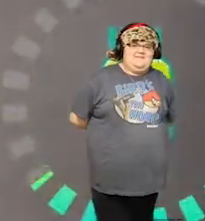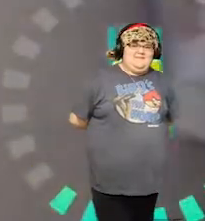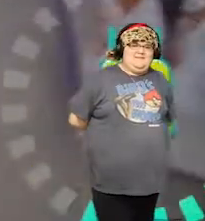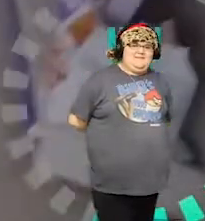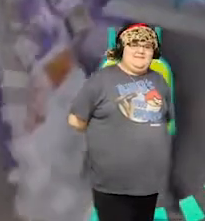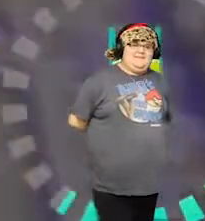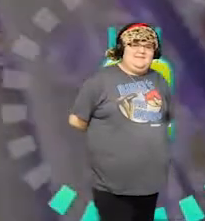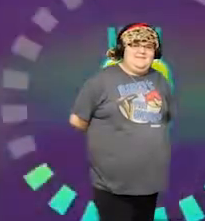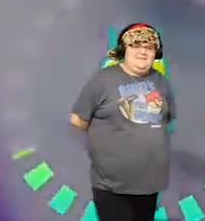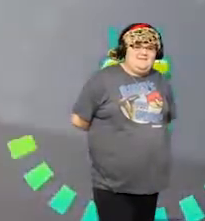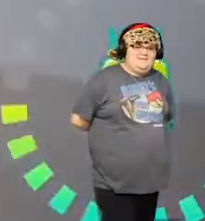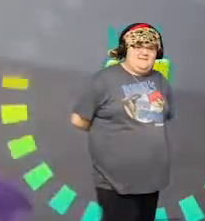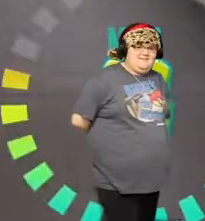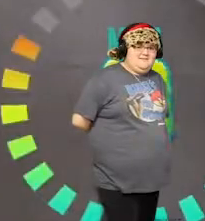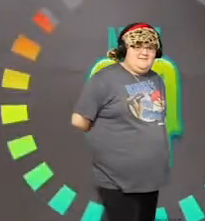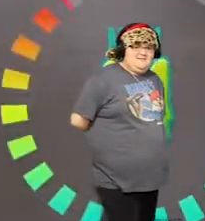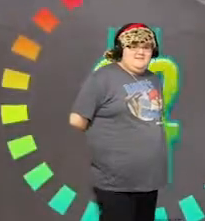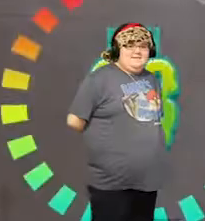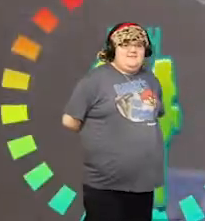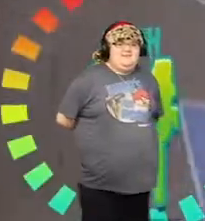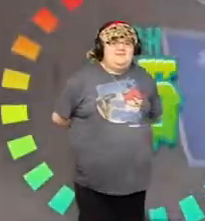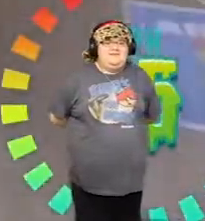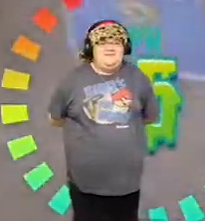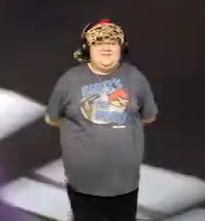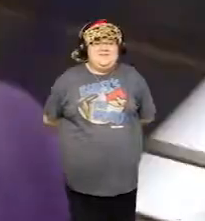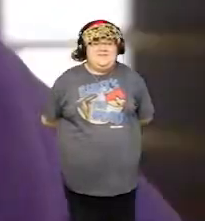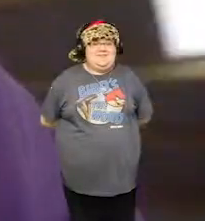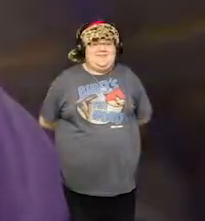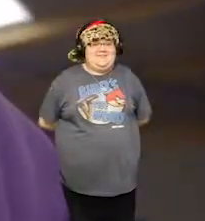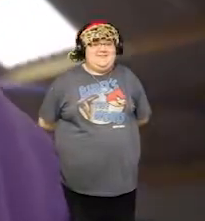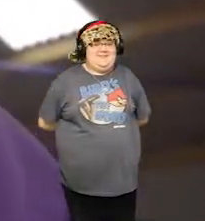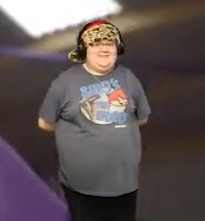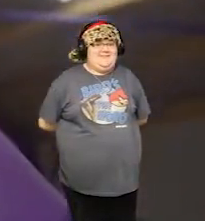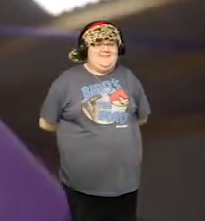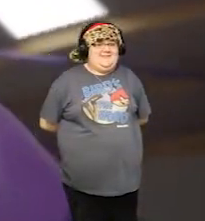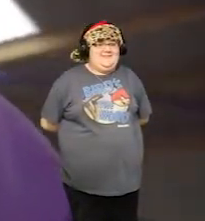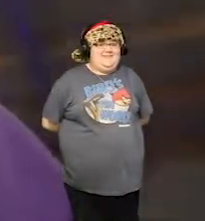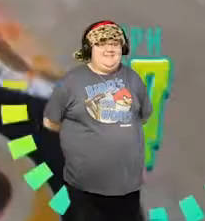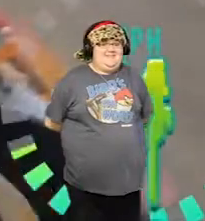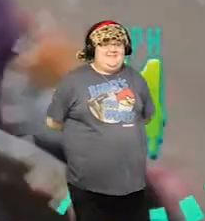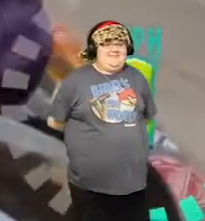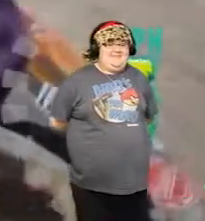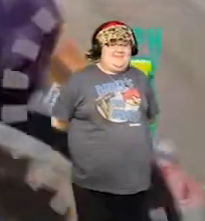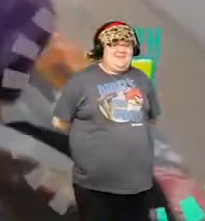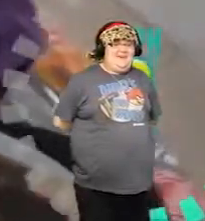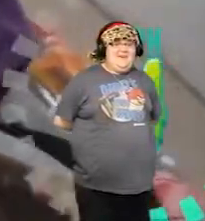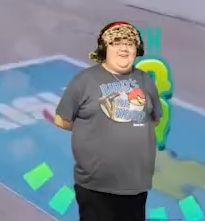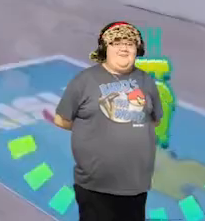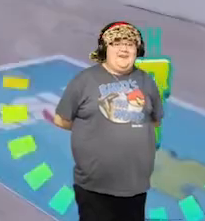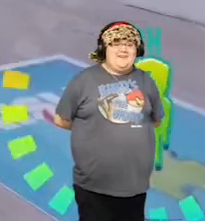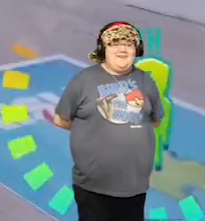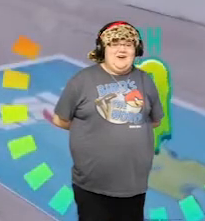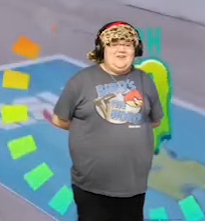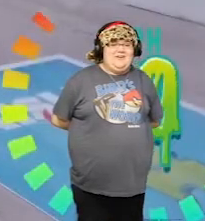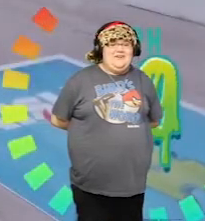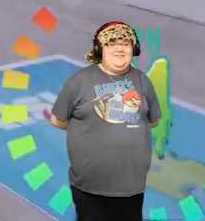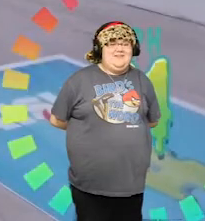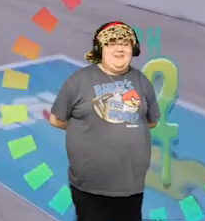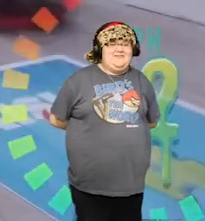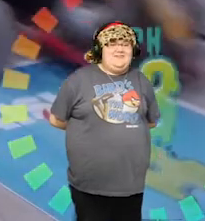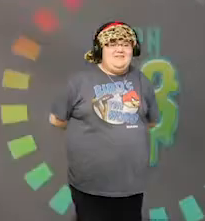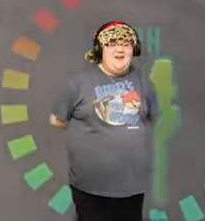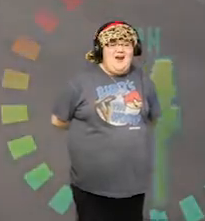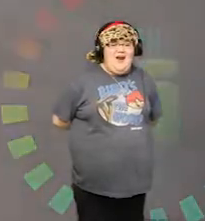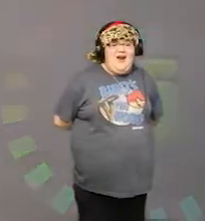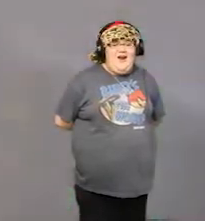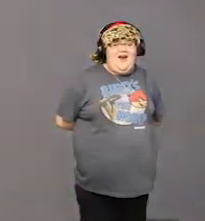be ready for an 18-second finish here. That was impeccable. Oh no. Oh no. Oh my god, go, go, go, go, get it?